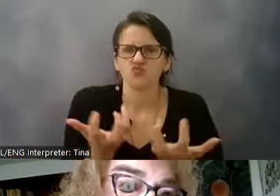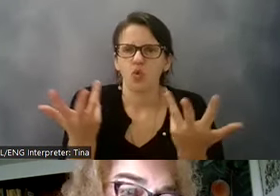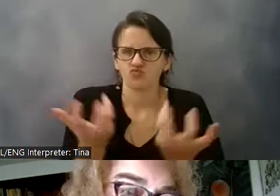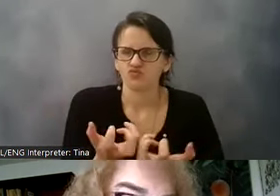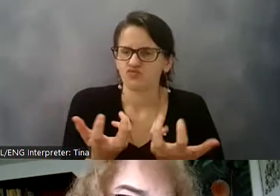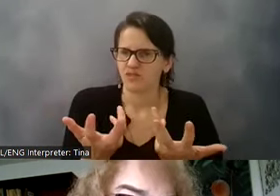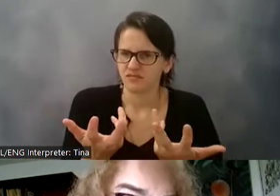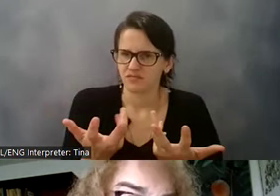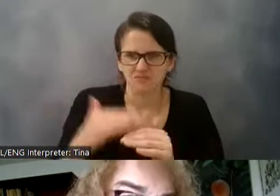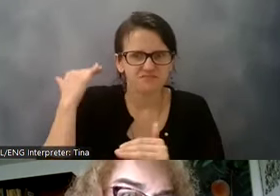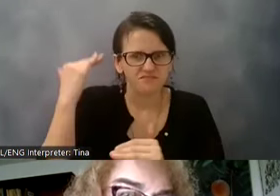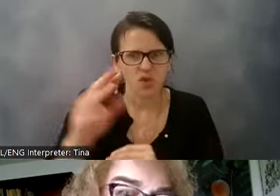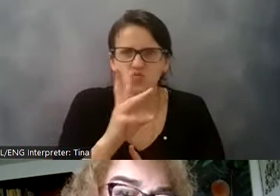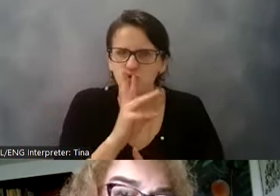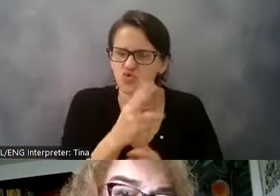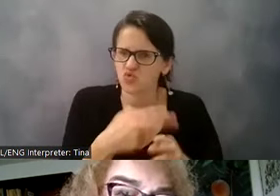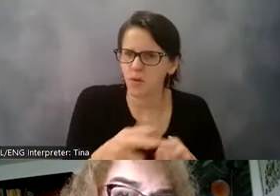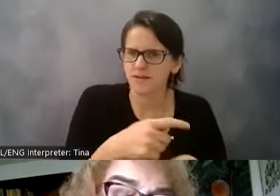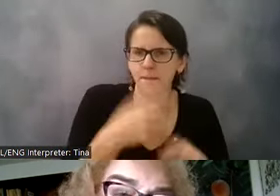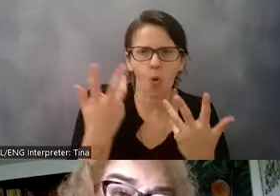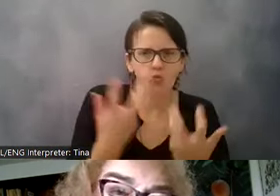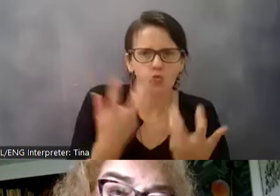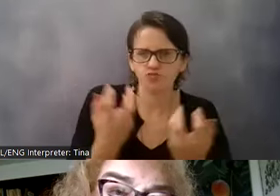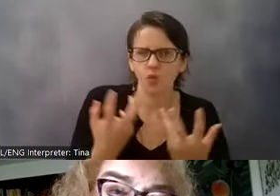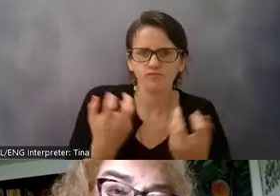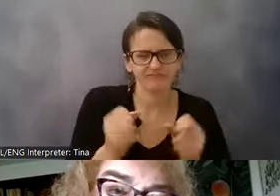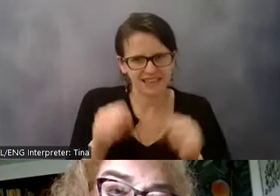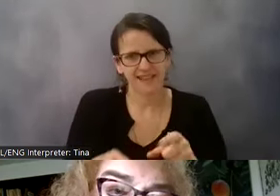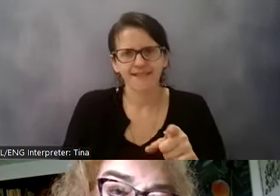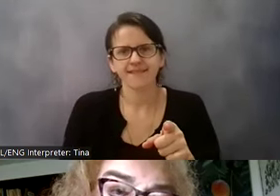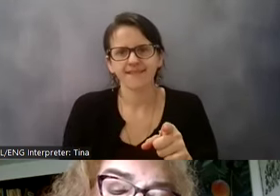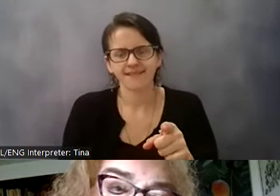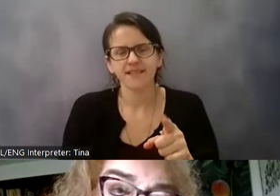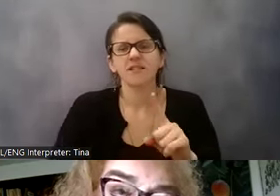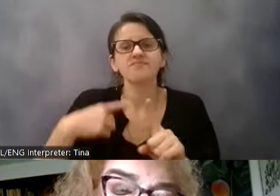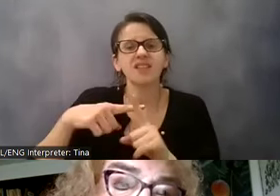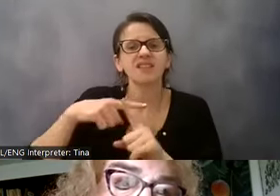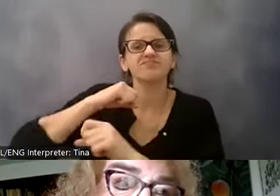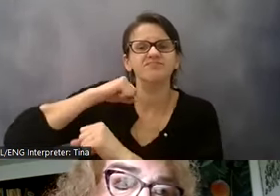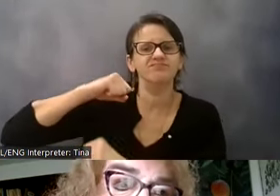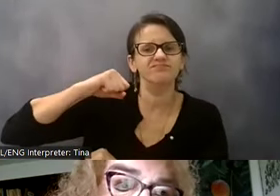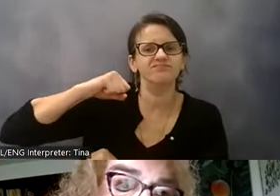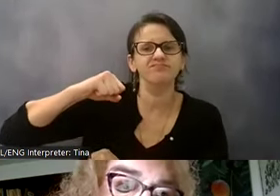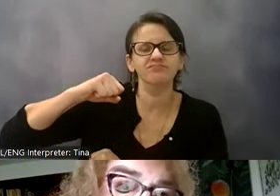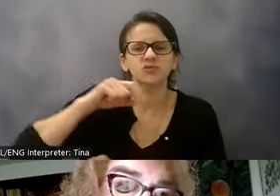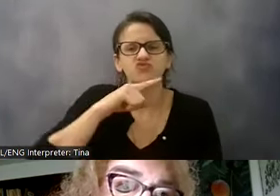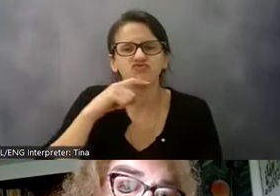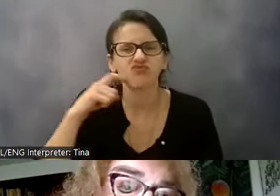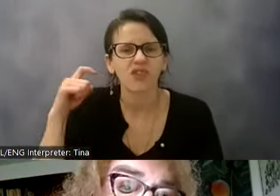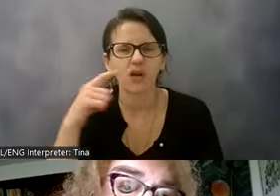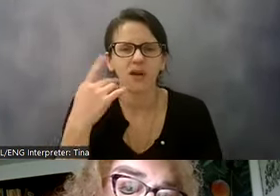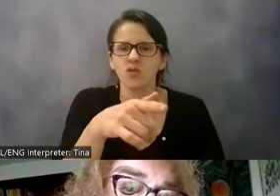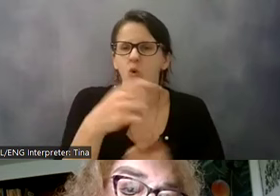time. So it also creates resilience against droughts. It holds a lot of water,